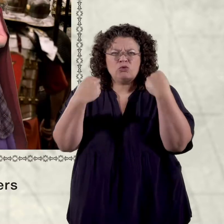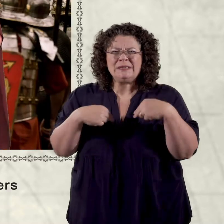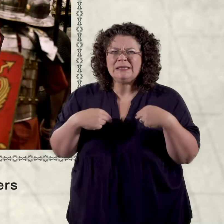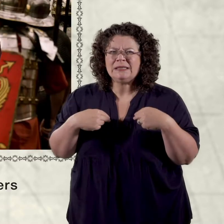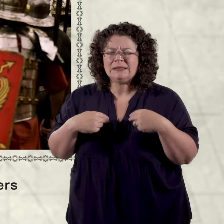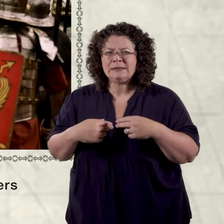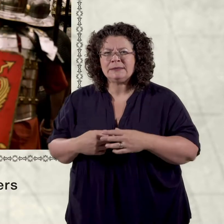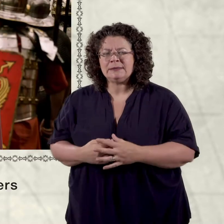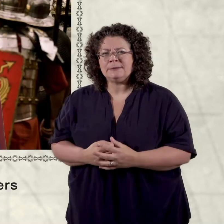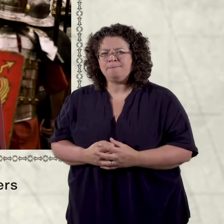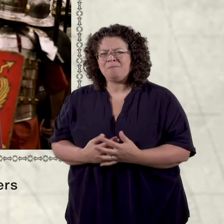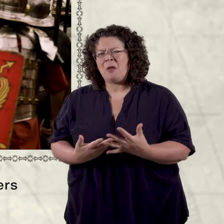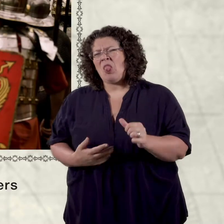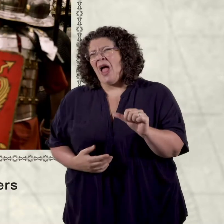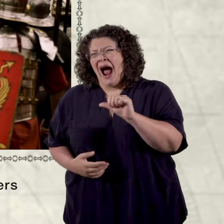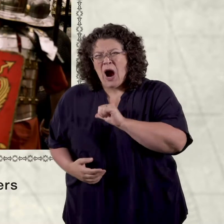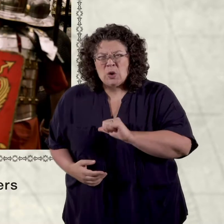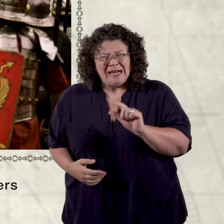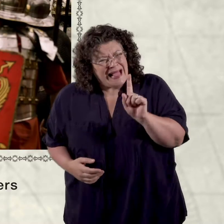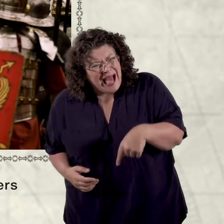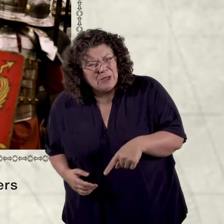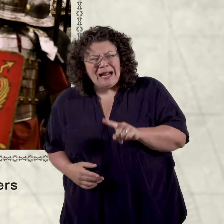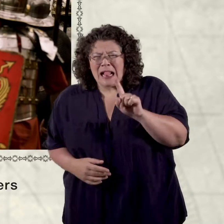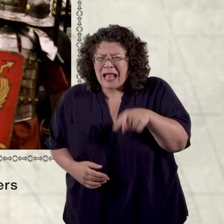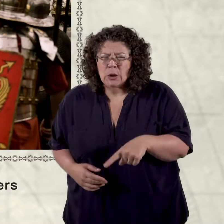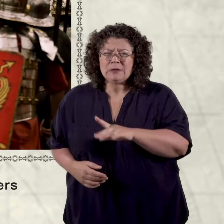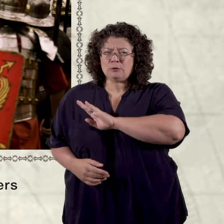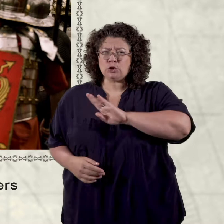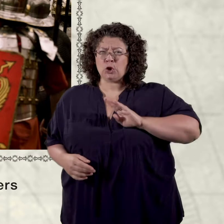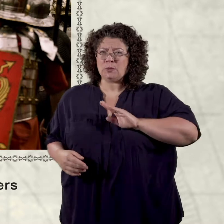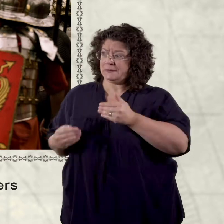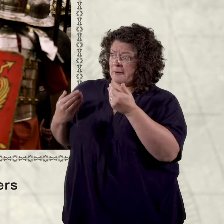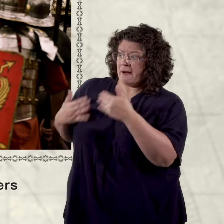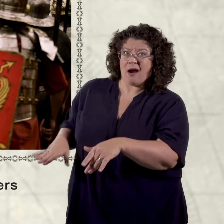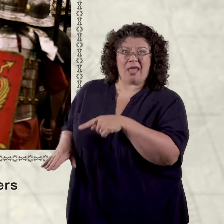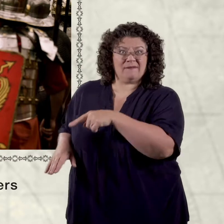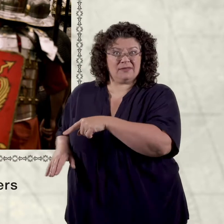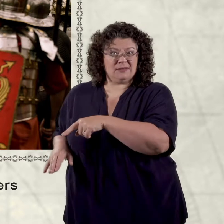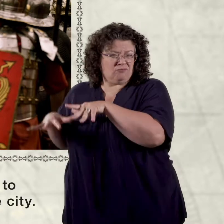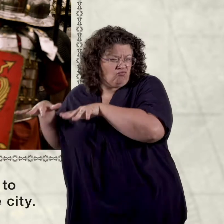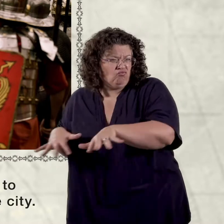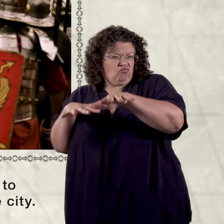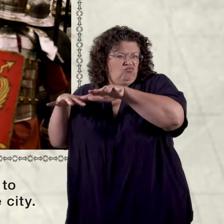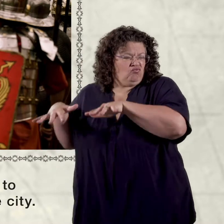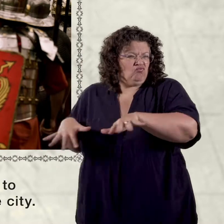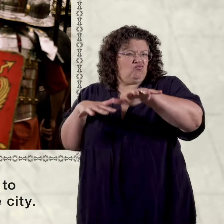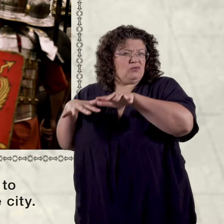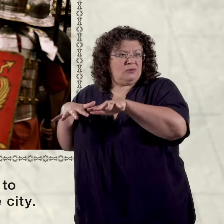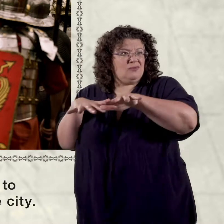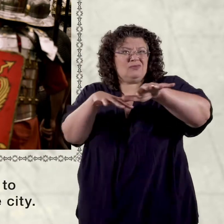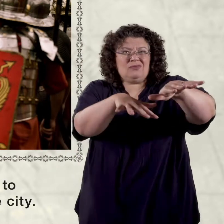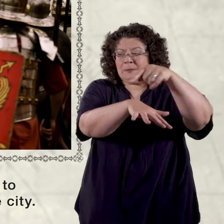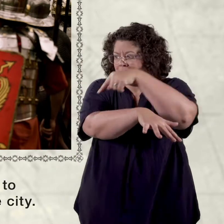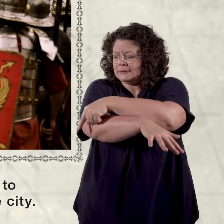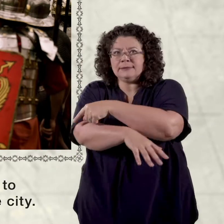And now that thousands of soldiers have left Camulodunum, there weren't many people there